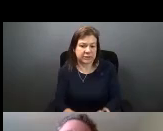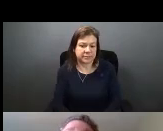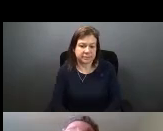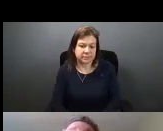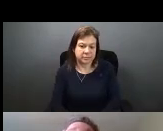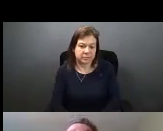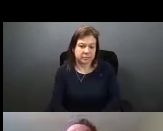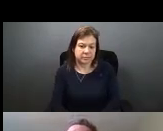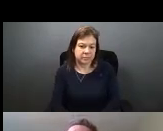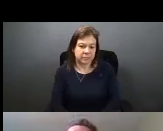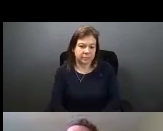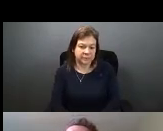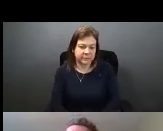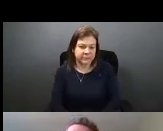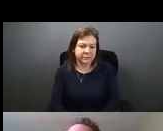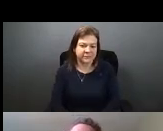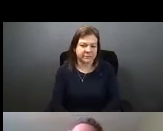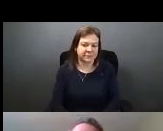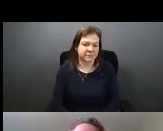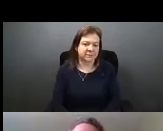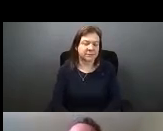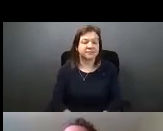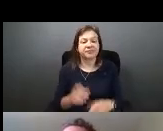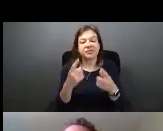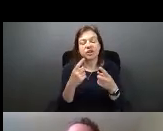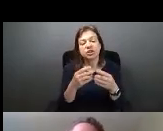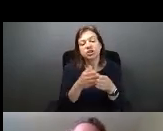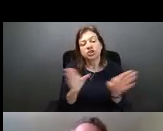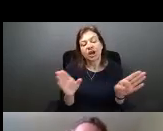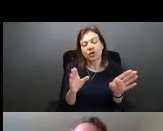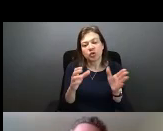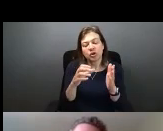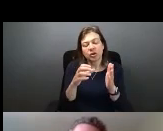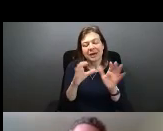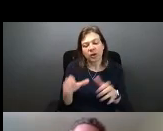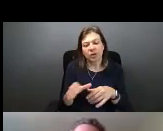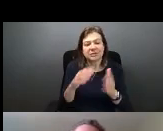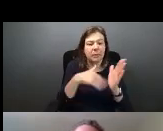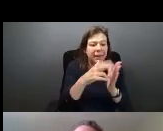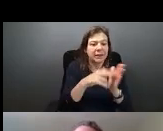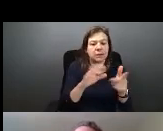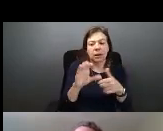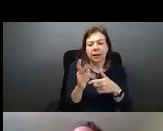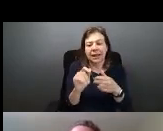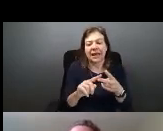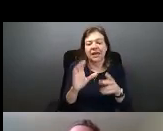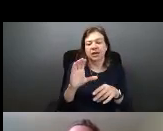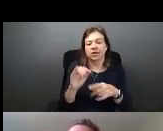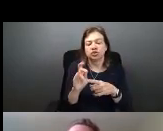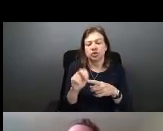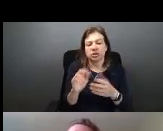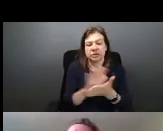use. Use general categories such as paint, clay, construction paper. If they appear in